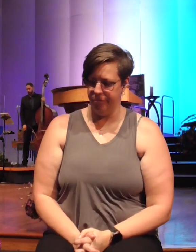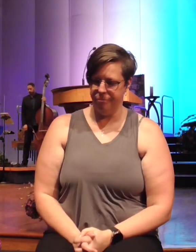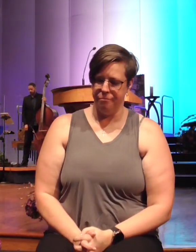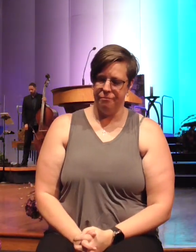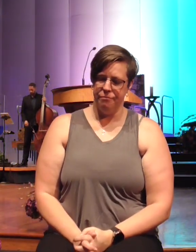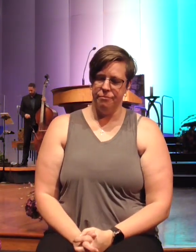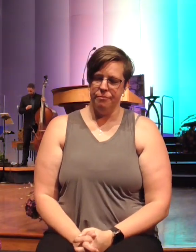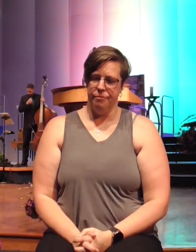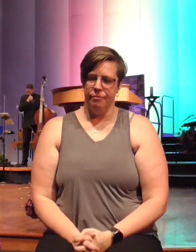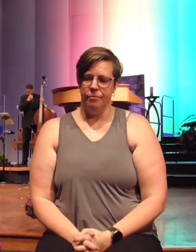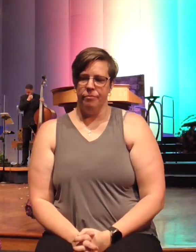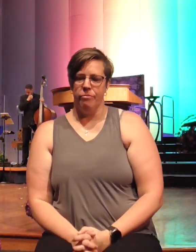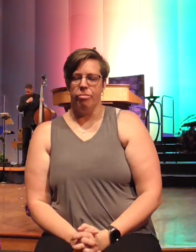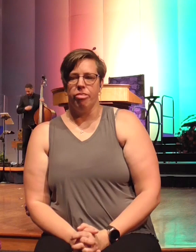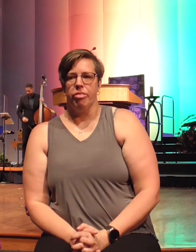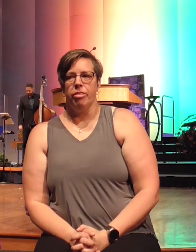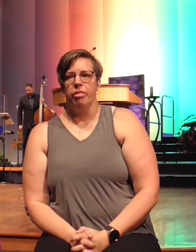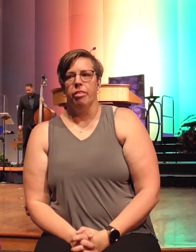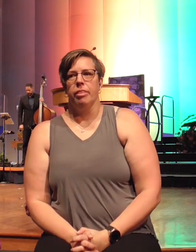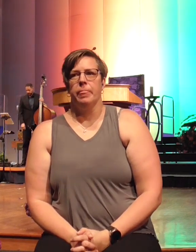Amen.